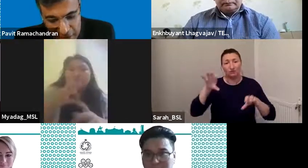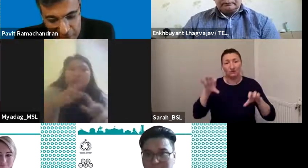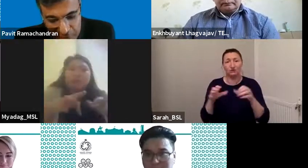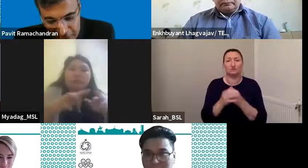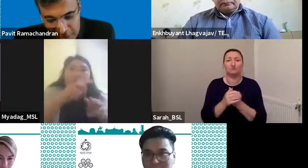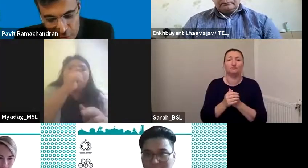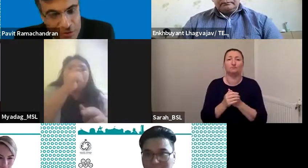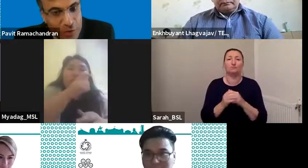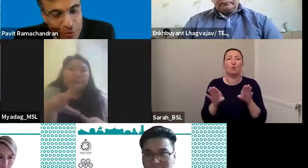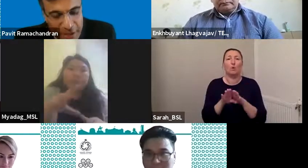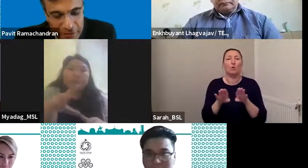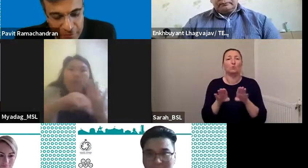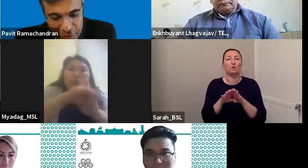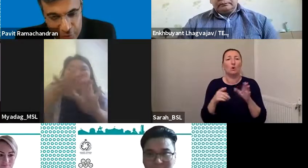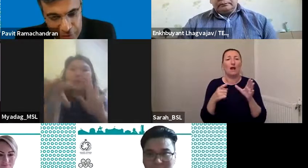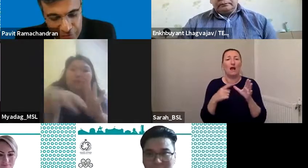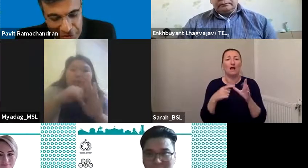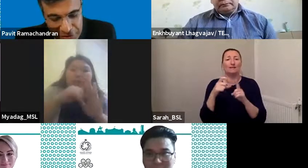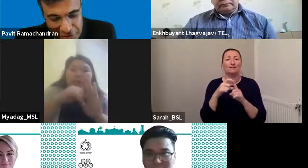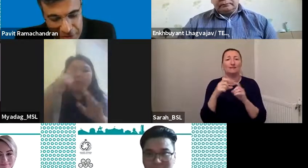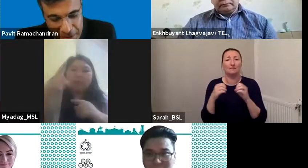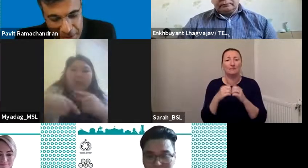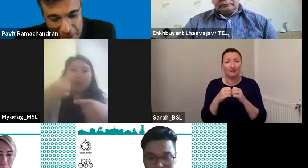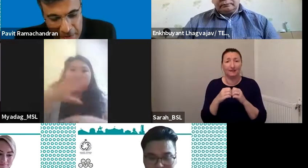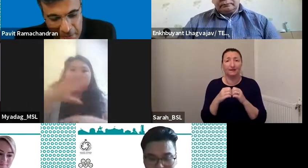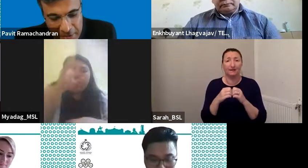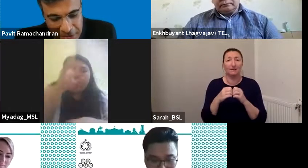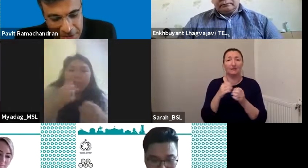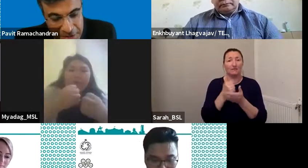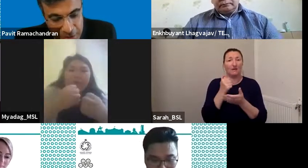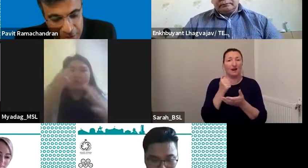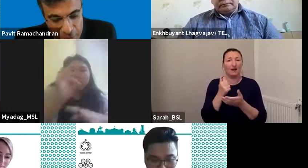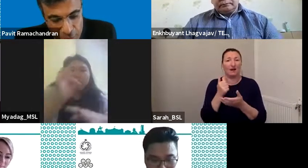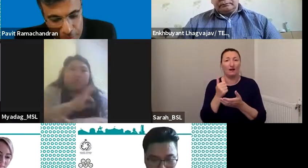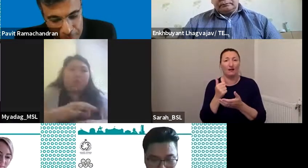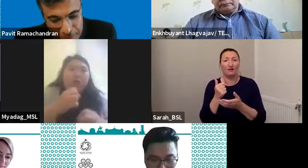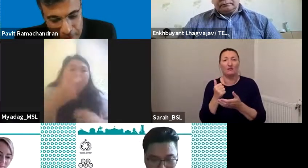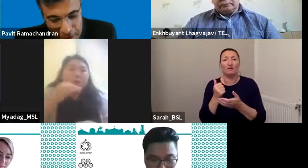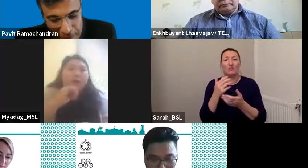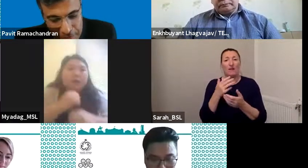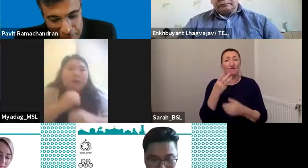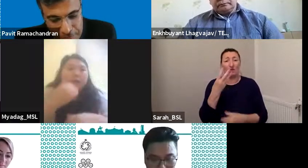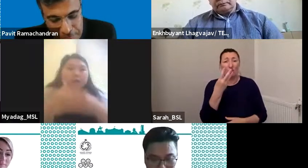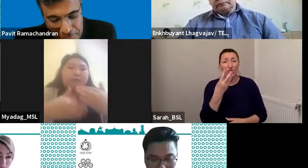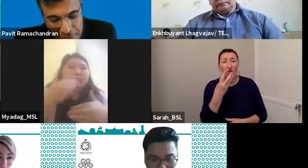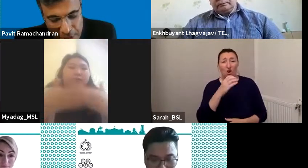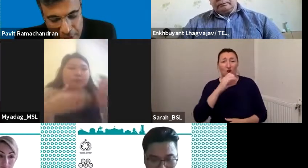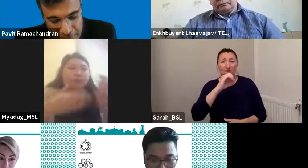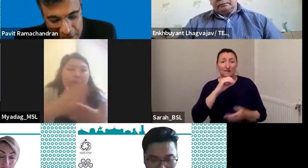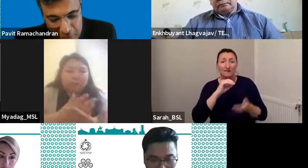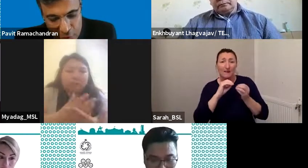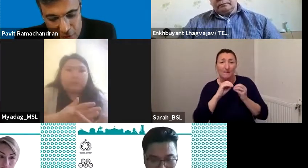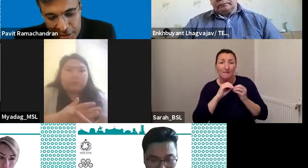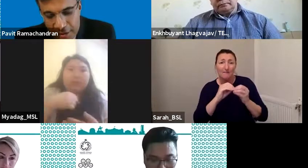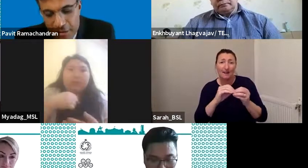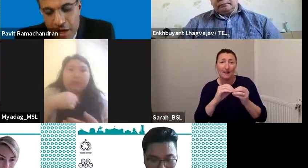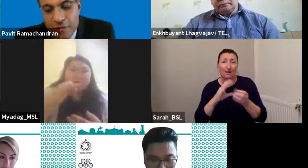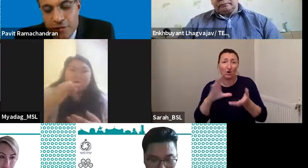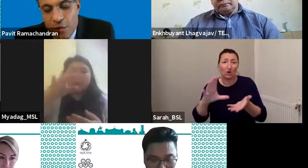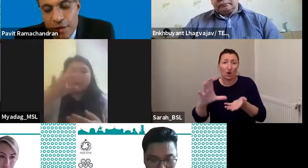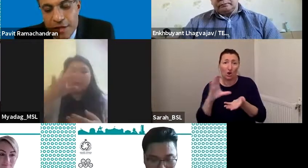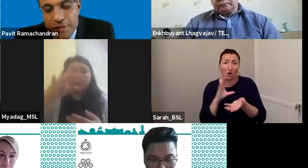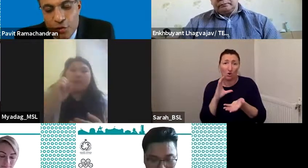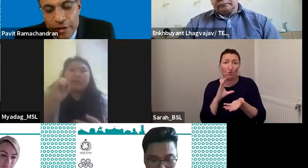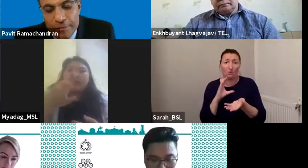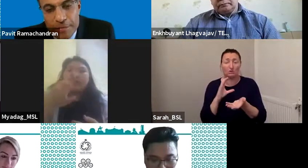about these later, but I just wanted to outline a few key features. We have a 30 billion loan, an investment project and